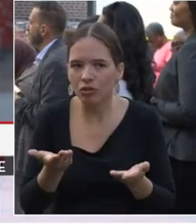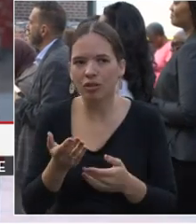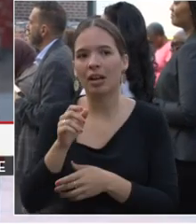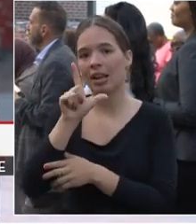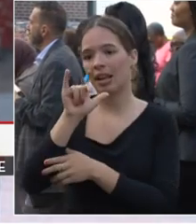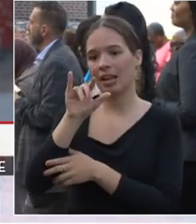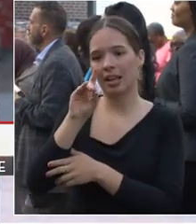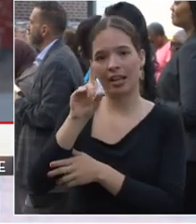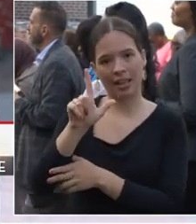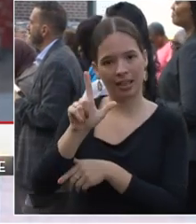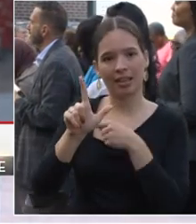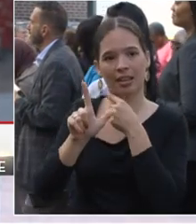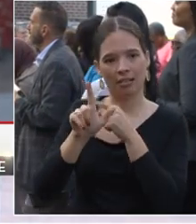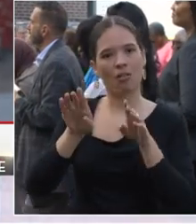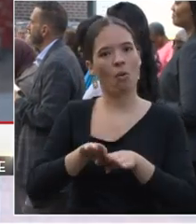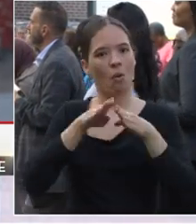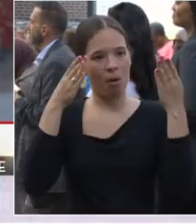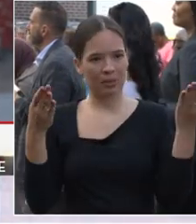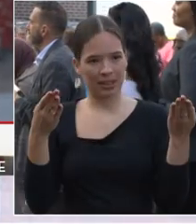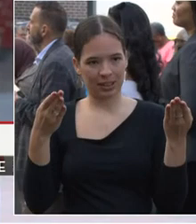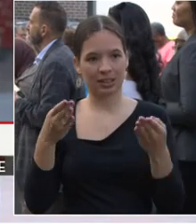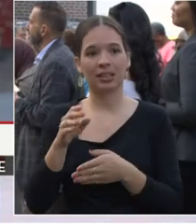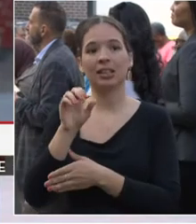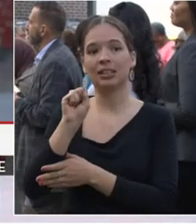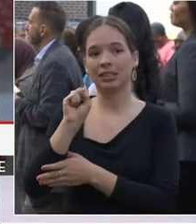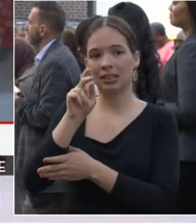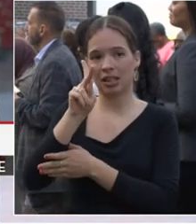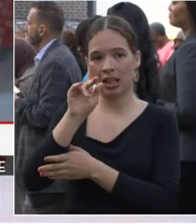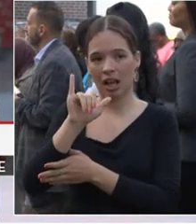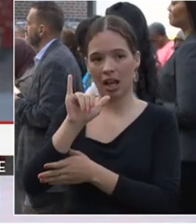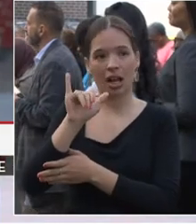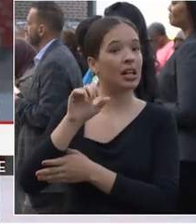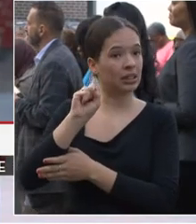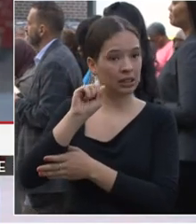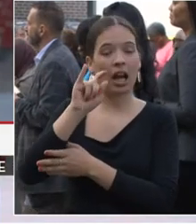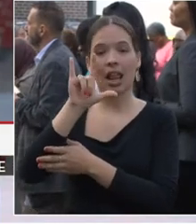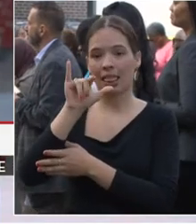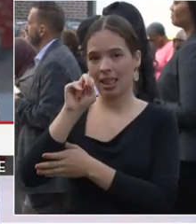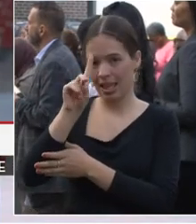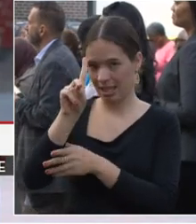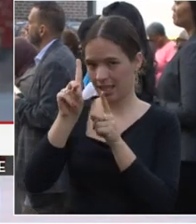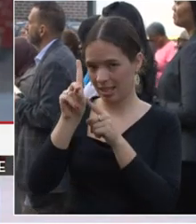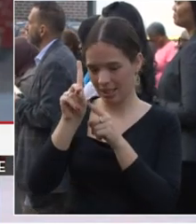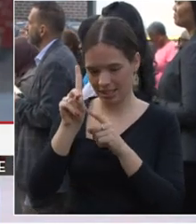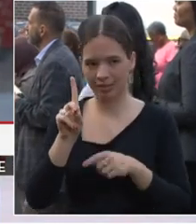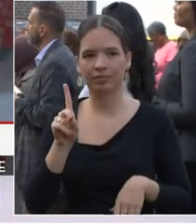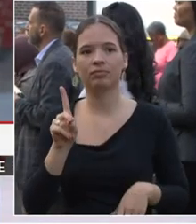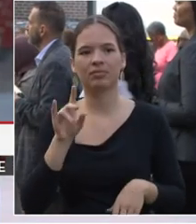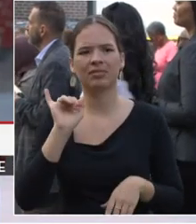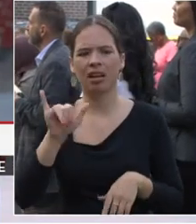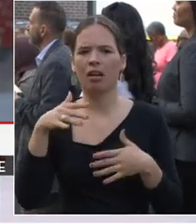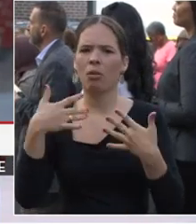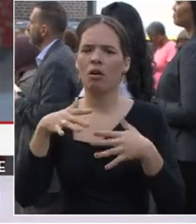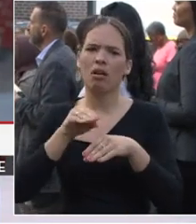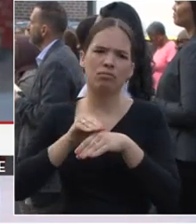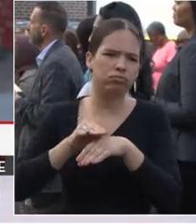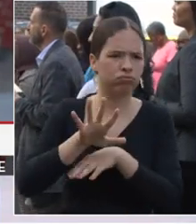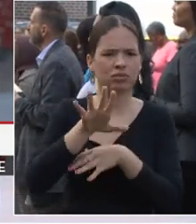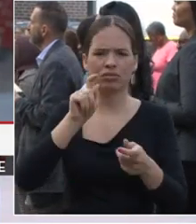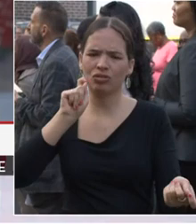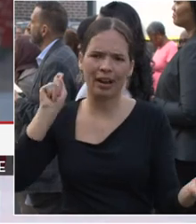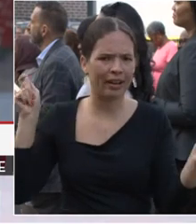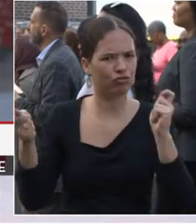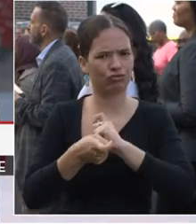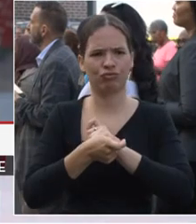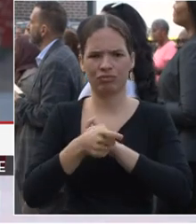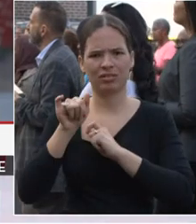Skyland is a big step toward changing this. We should also note that the store